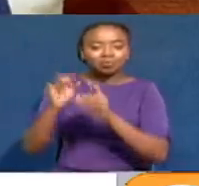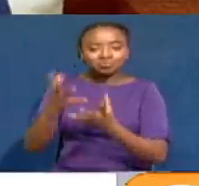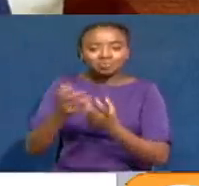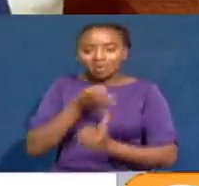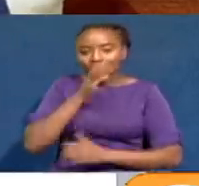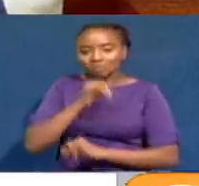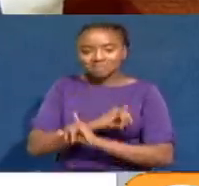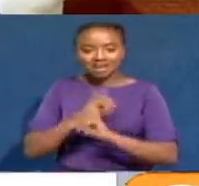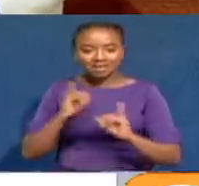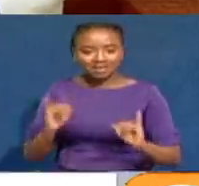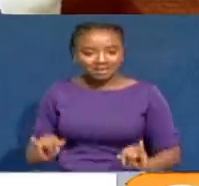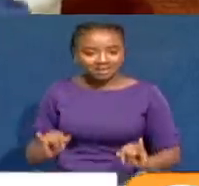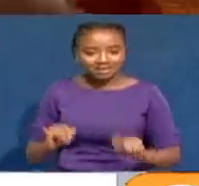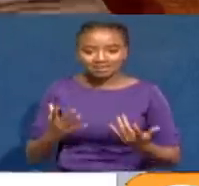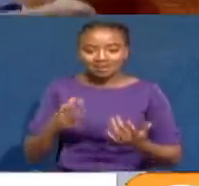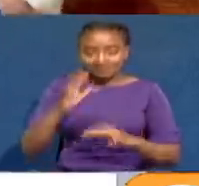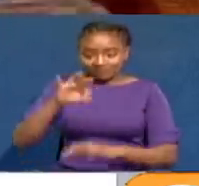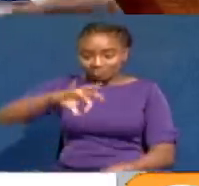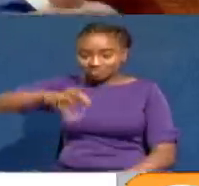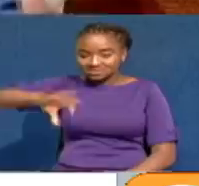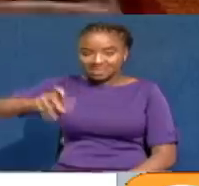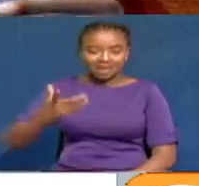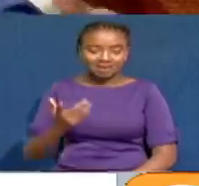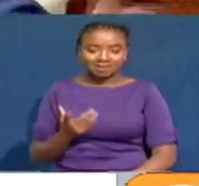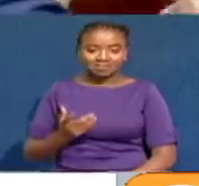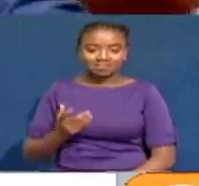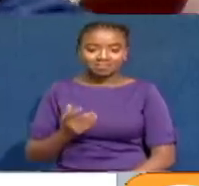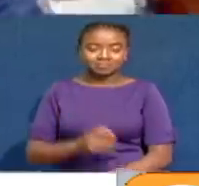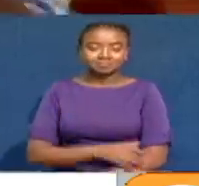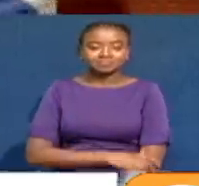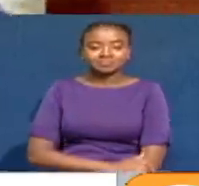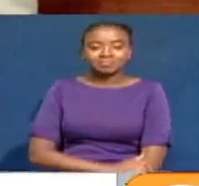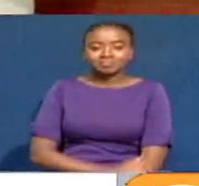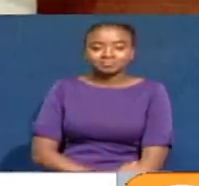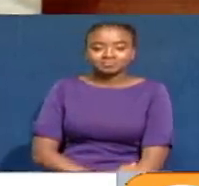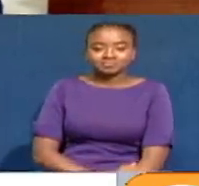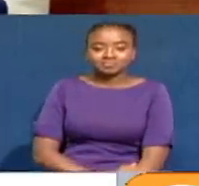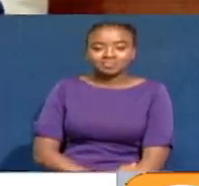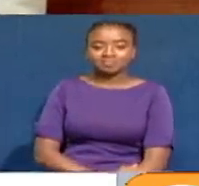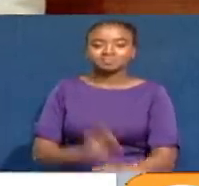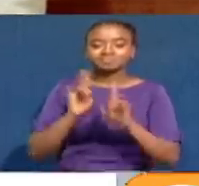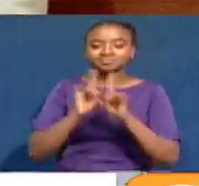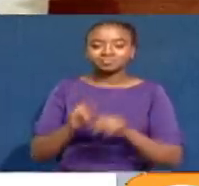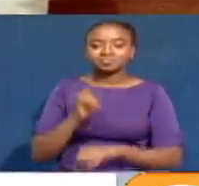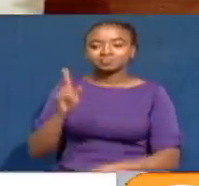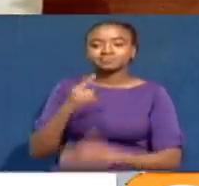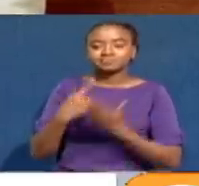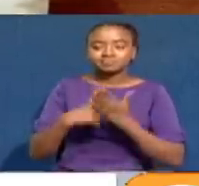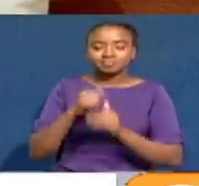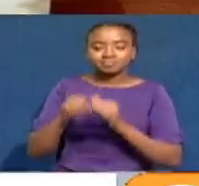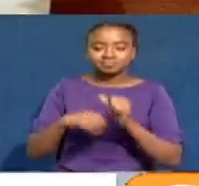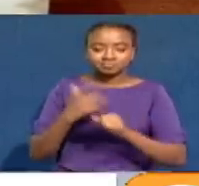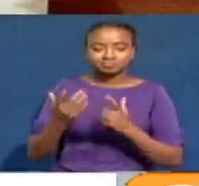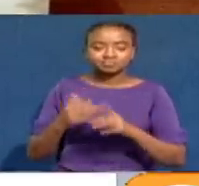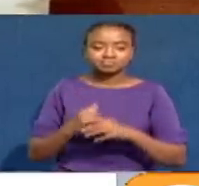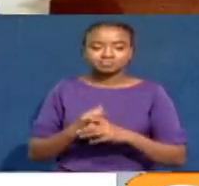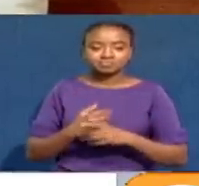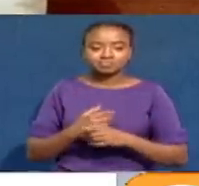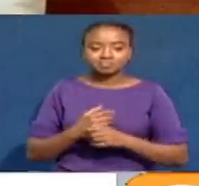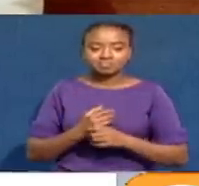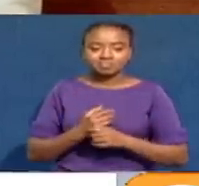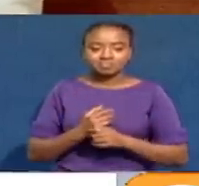clean drinking water that is tapped, and the other tabulations that I gave. He also talked about, talking with both ends